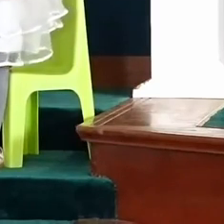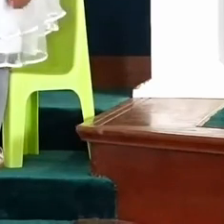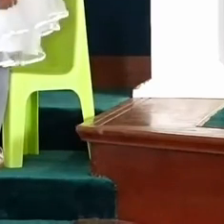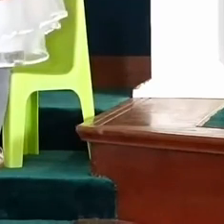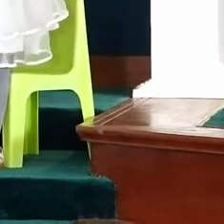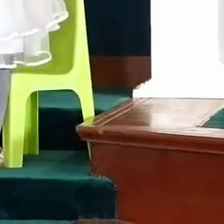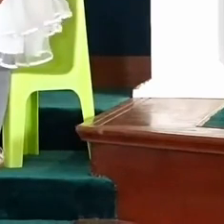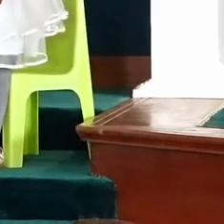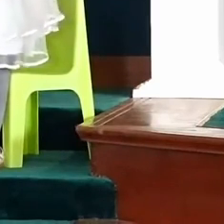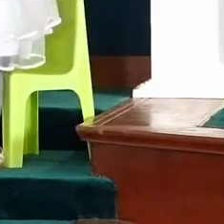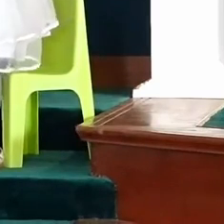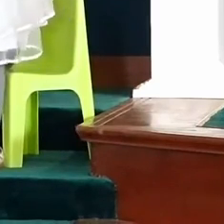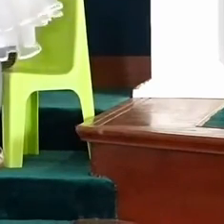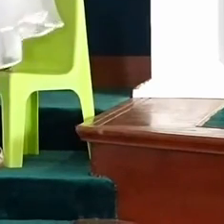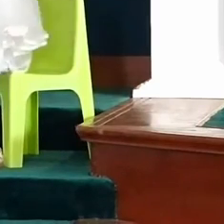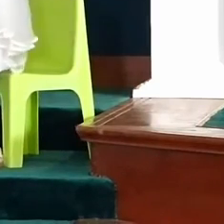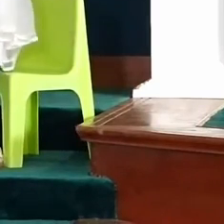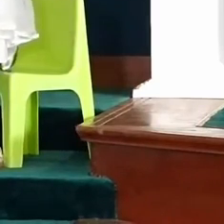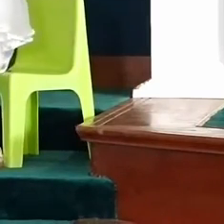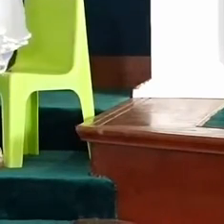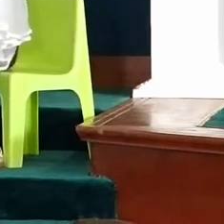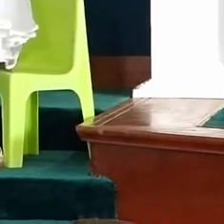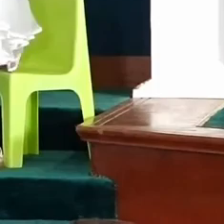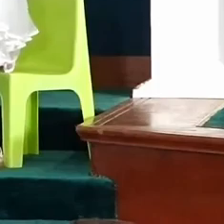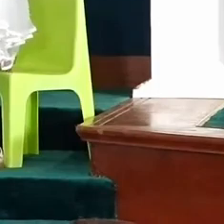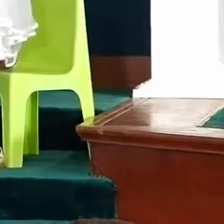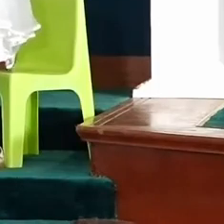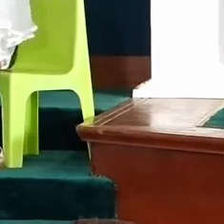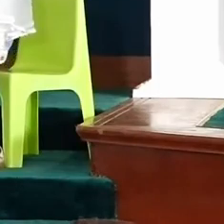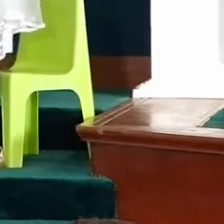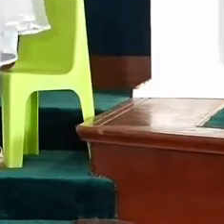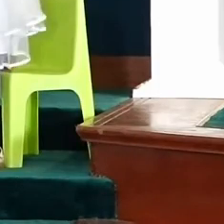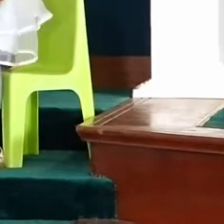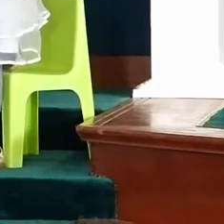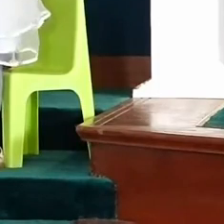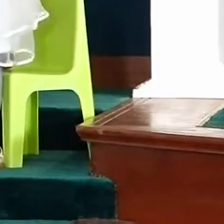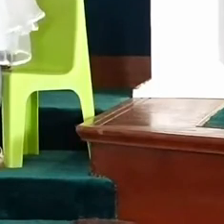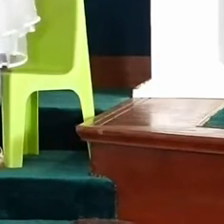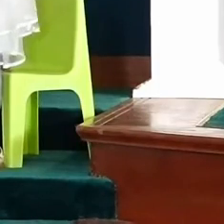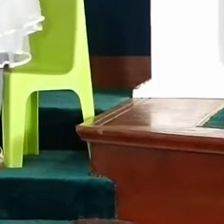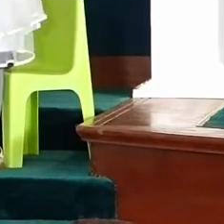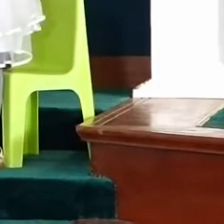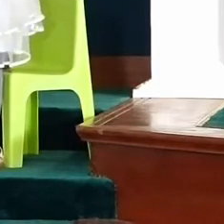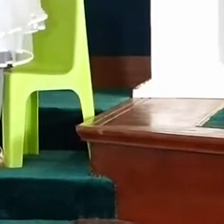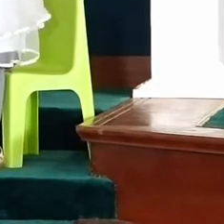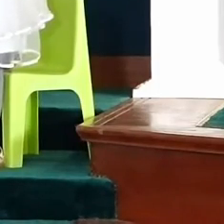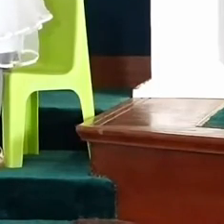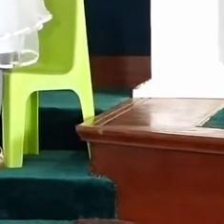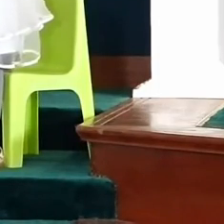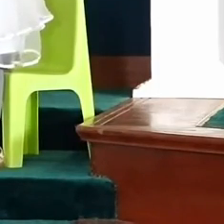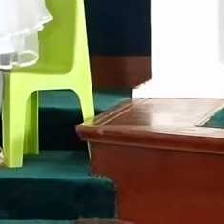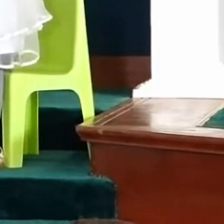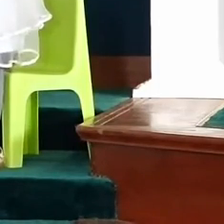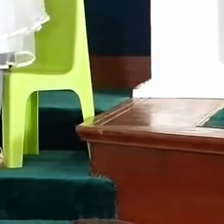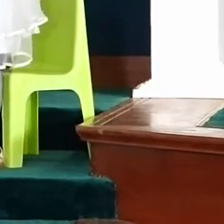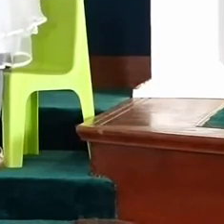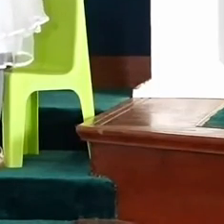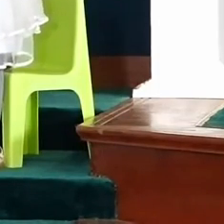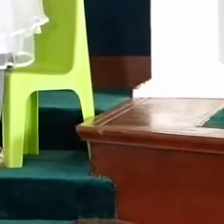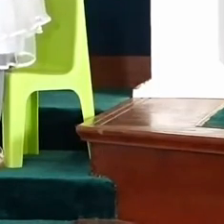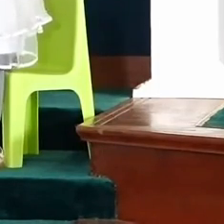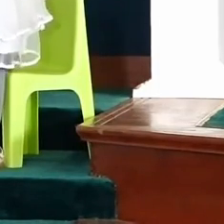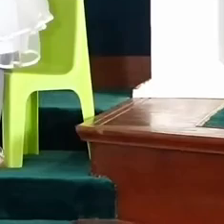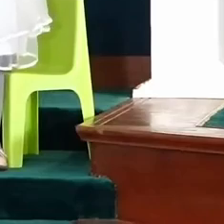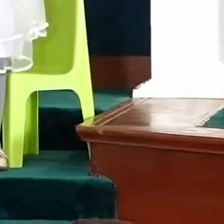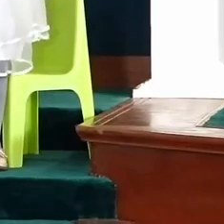life. If anybody asks you, what's the matter with you, my friend? Tell them that you've been saved, sanctified,